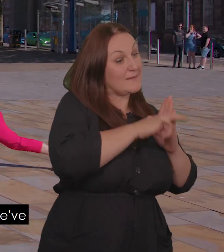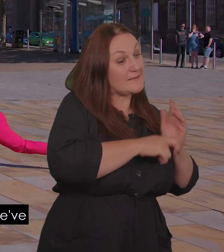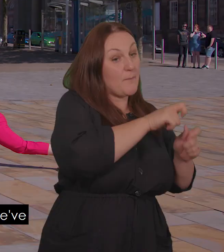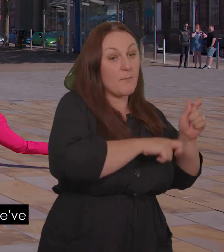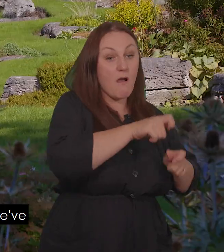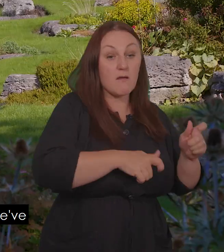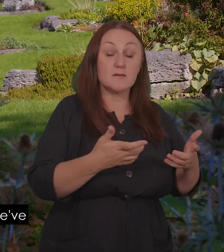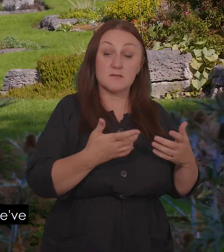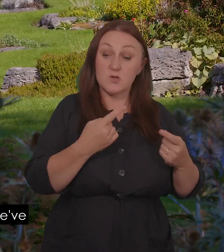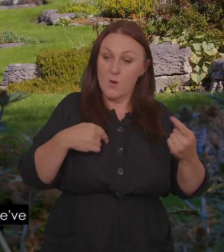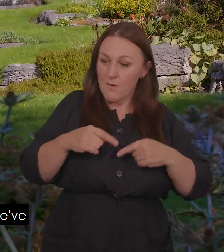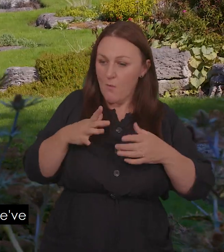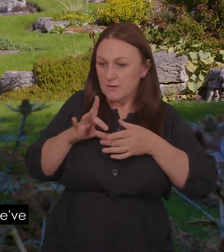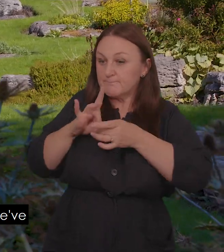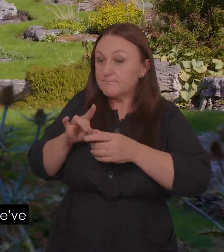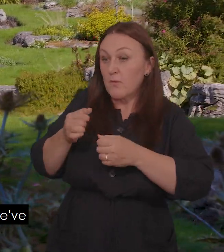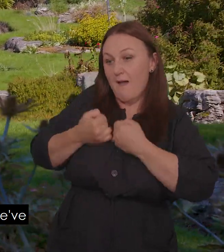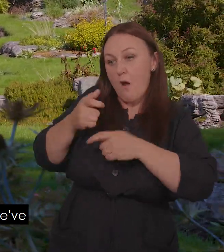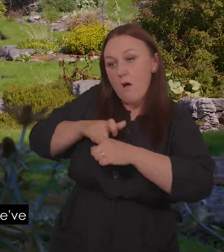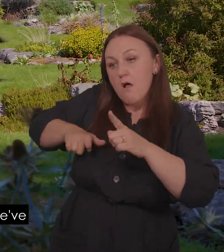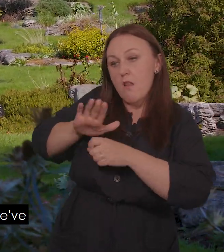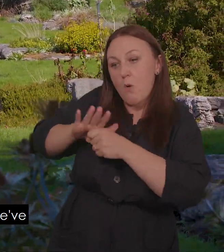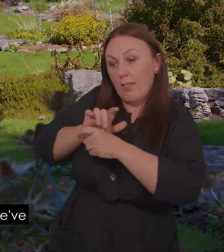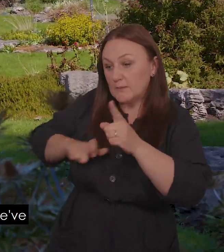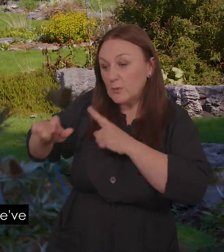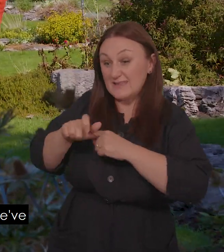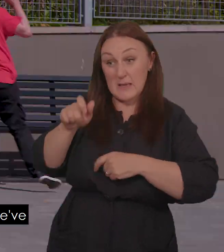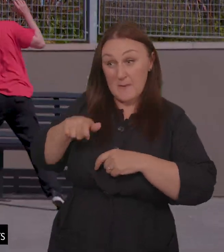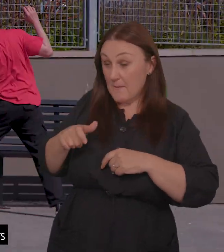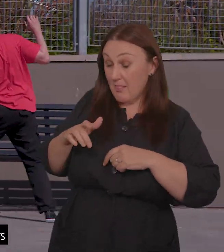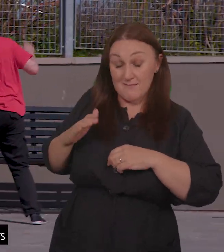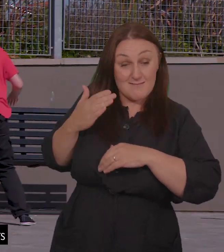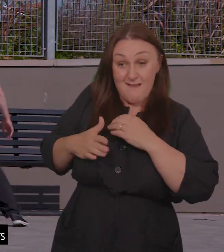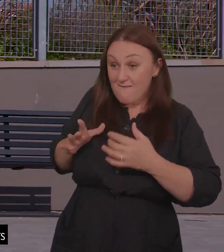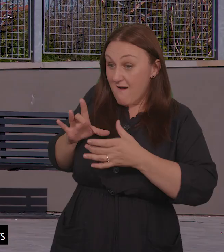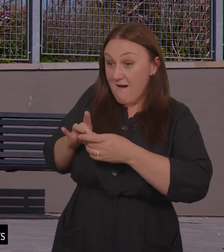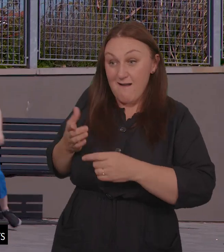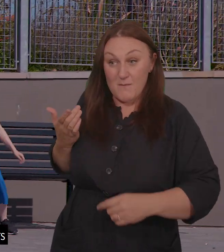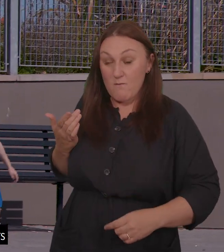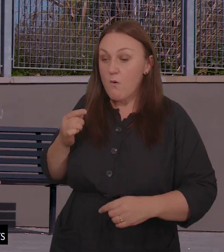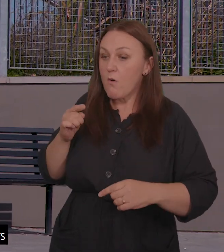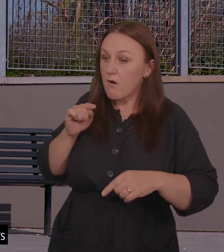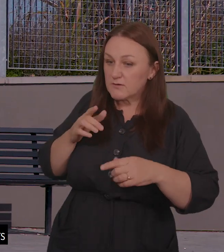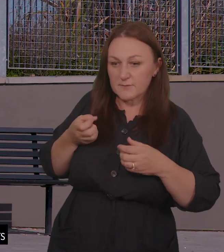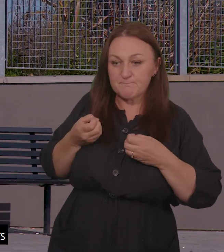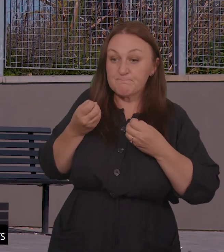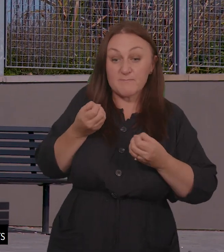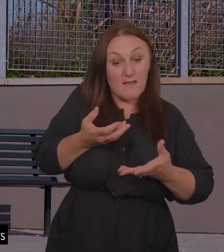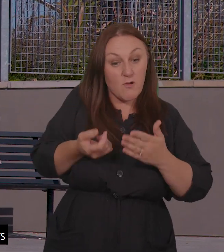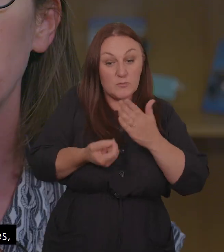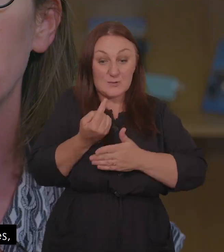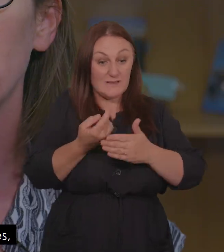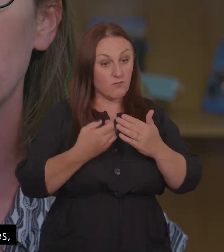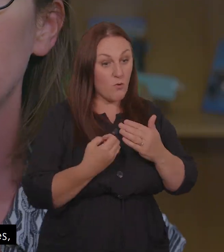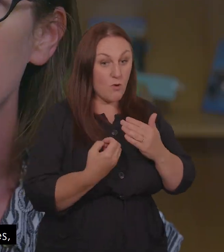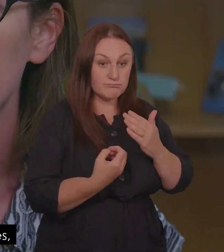So we wanted to work with our local community, people that we've never connected with before, and provide an opportunity for some emerging disabled